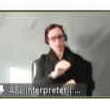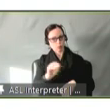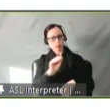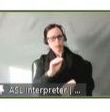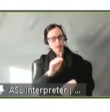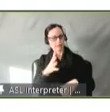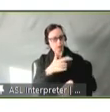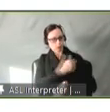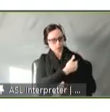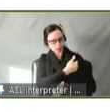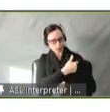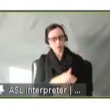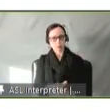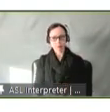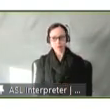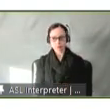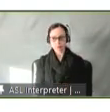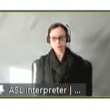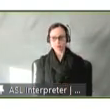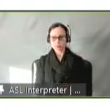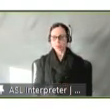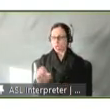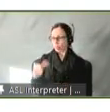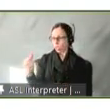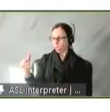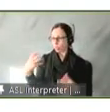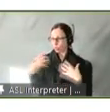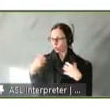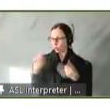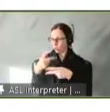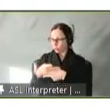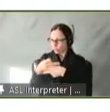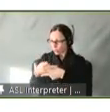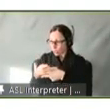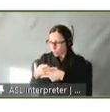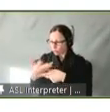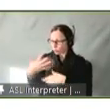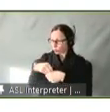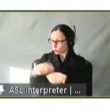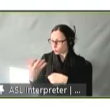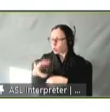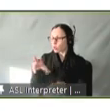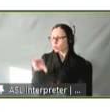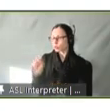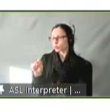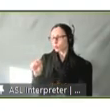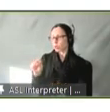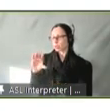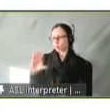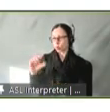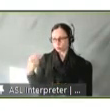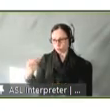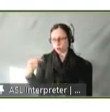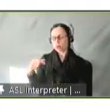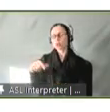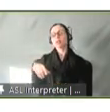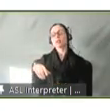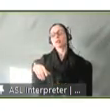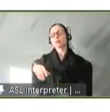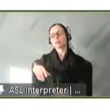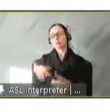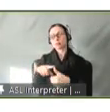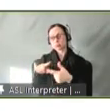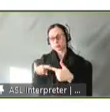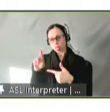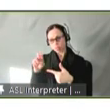vaccinated. Our other healthcare encompasses U.S. Coast Guard, the